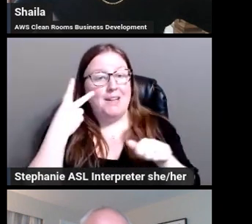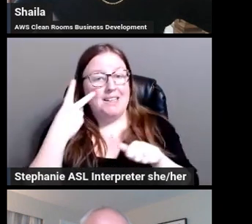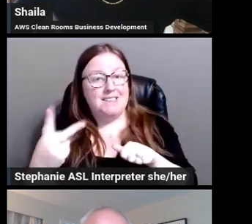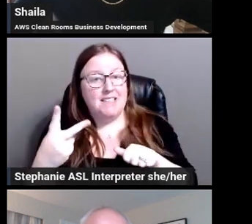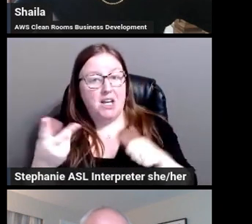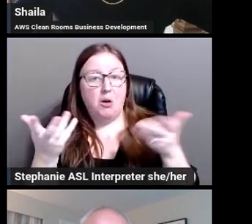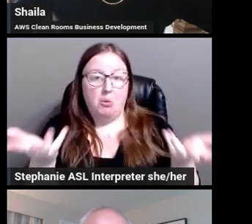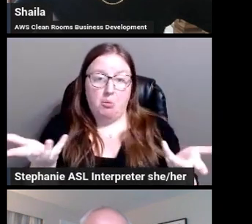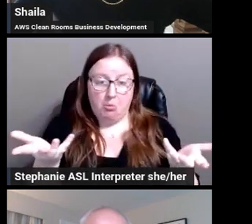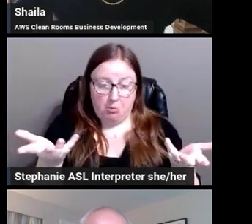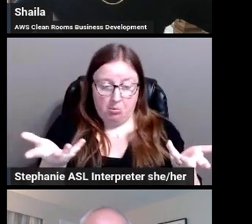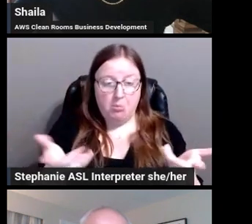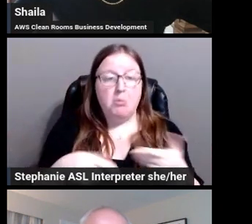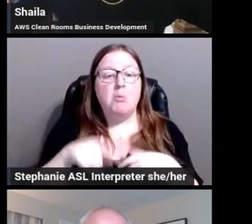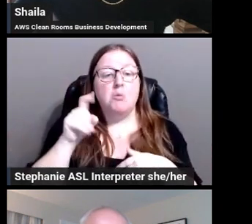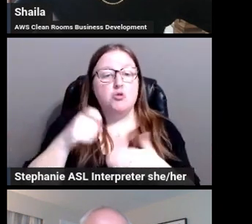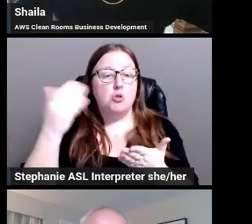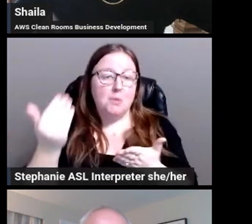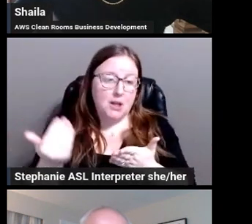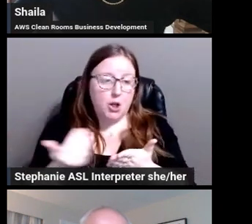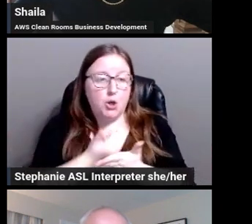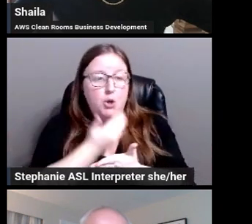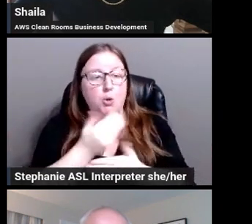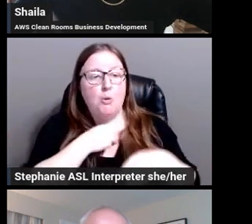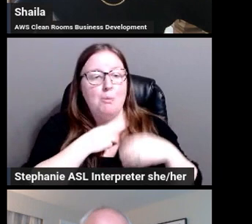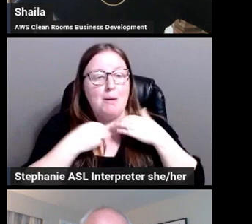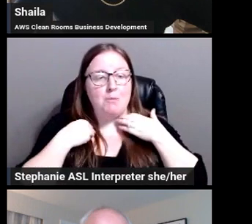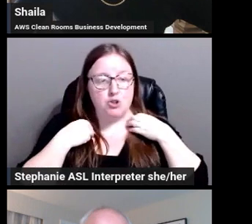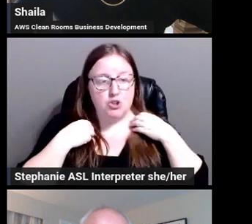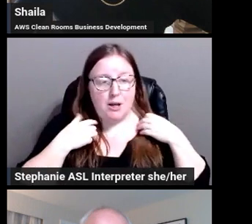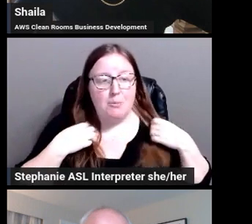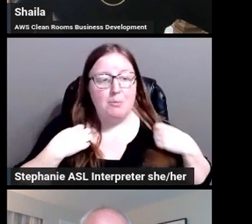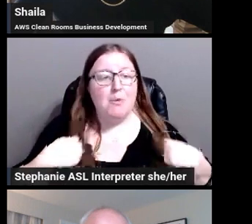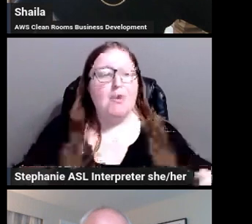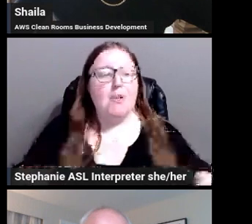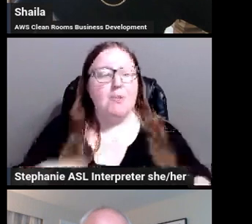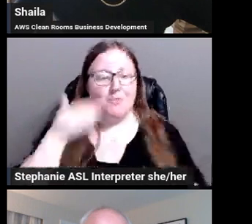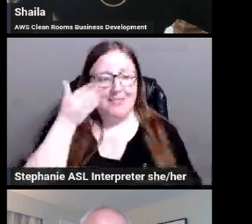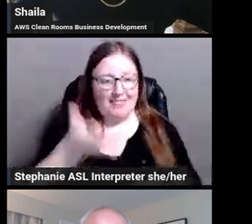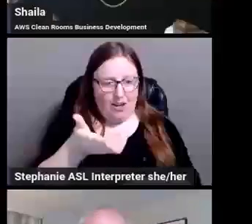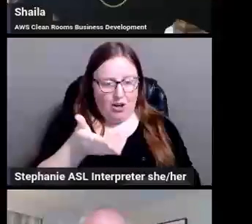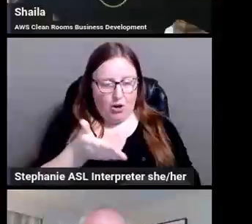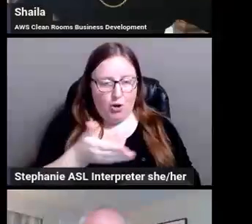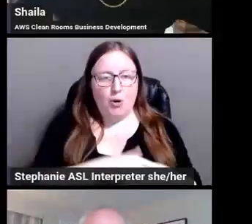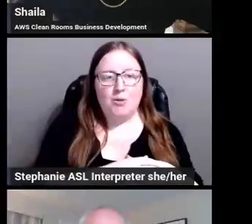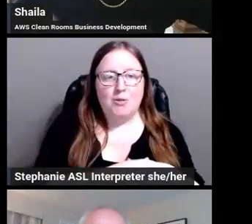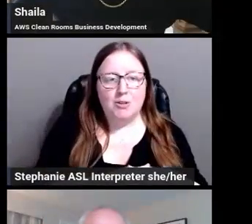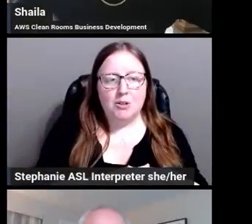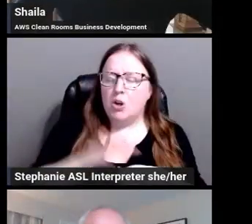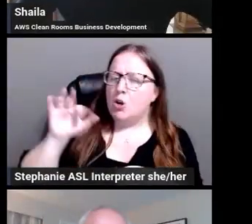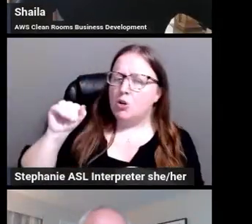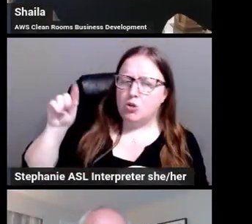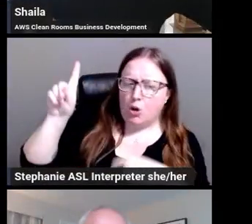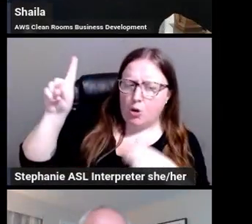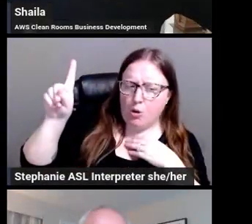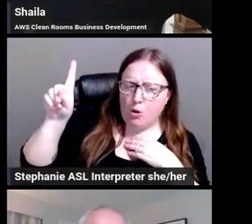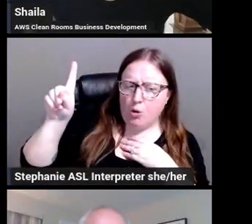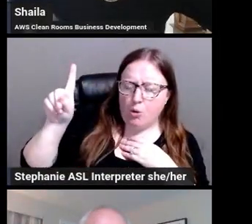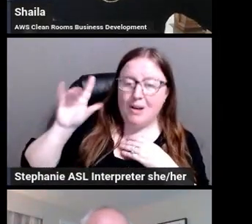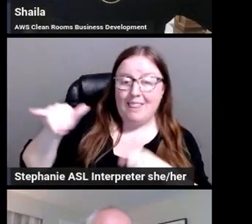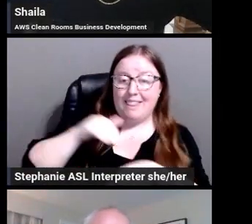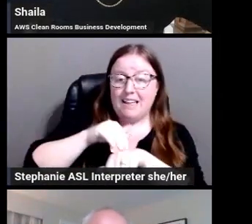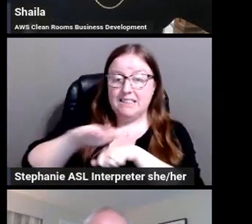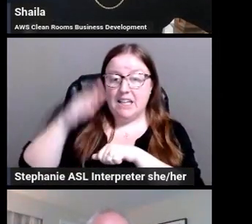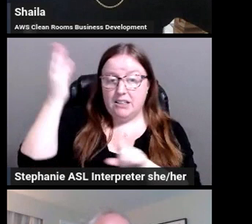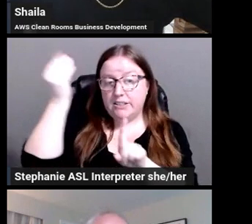hey, there should be a new membership arrive here soon. So does this send a